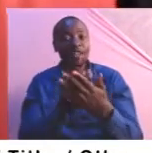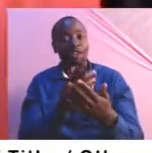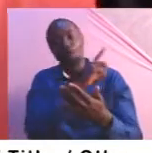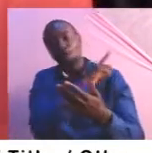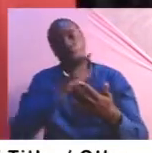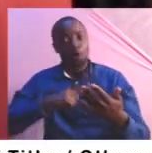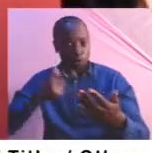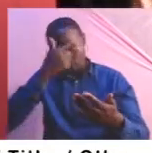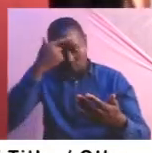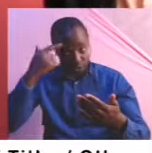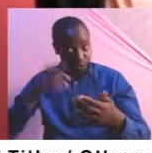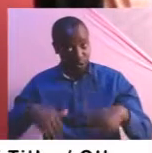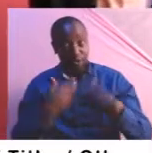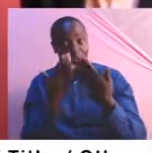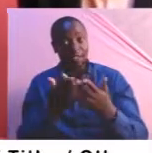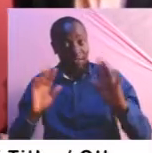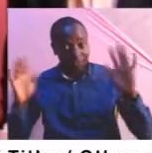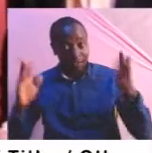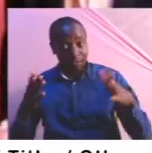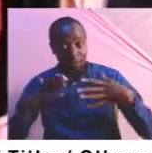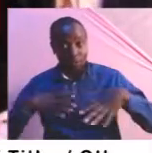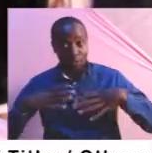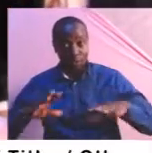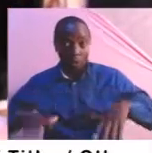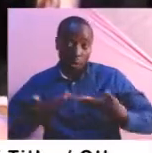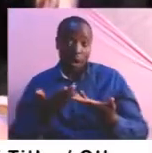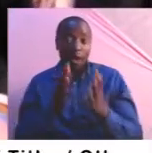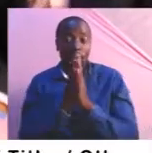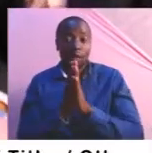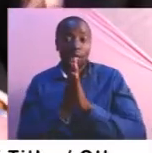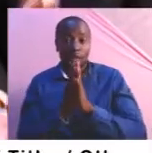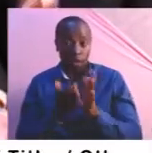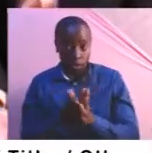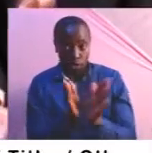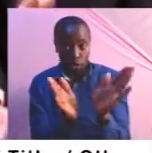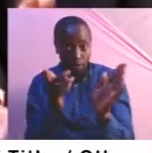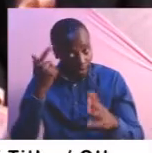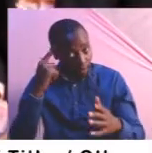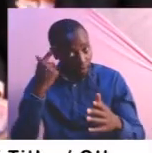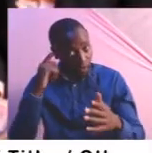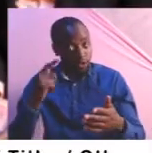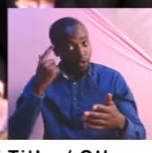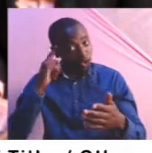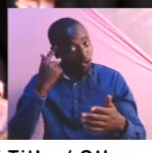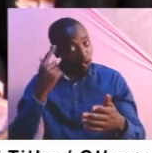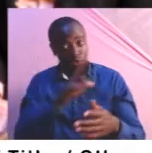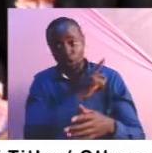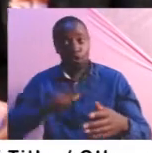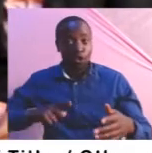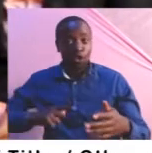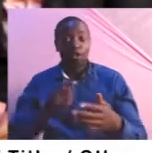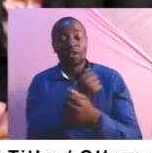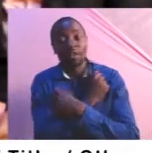Lord, because you give inspiration to your people. How we pray that you are going to open our minds, our thoughts, dear Lord, that